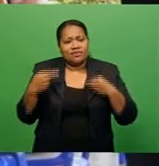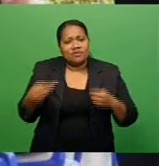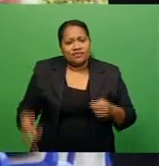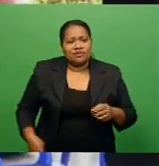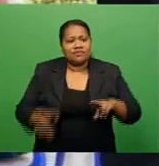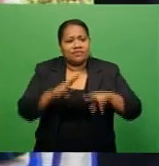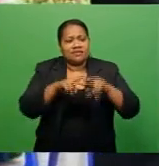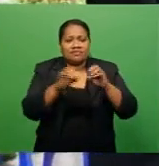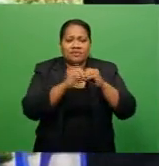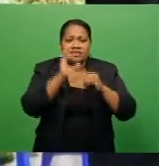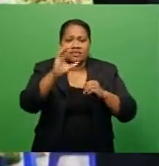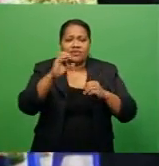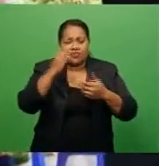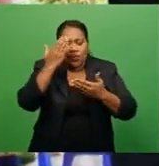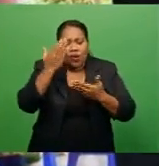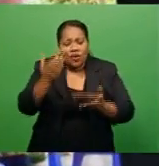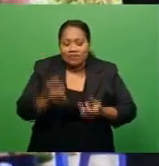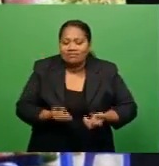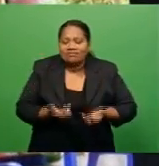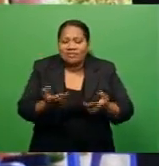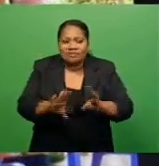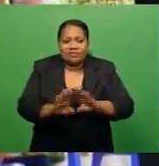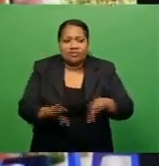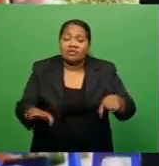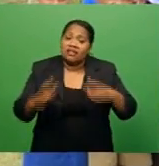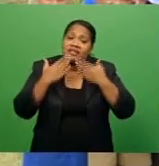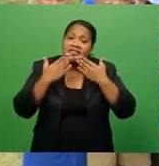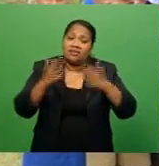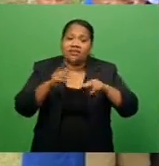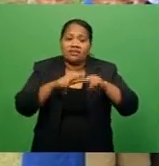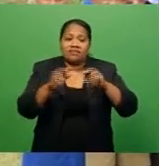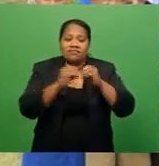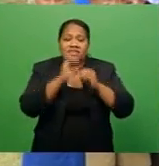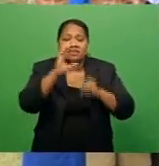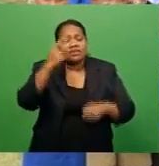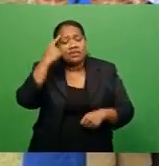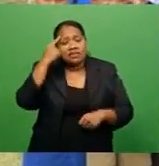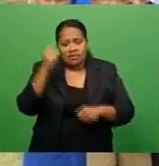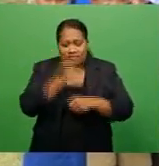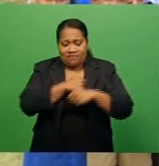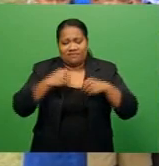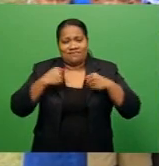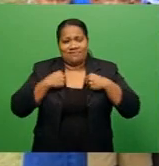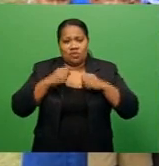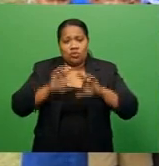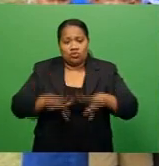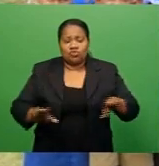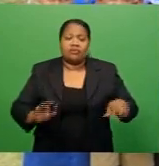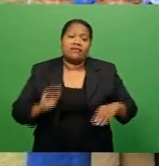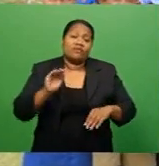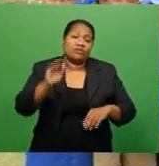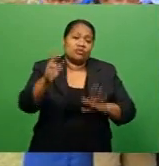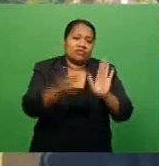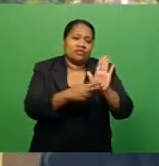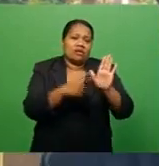been honored to give it to the children. Thank you, FBC, for thinking of our children, the future of Nabua.